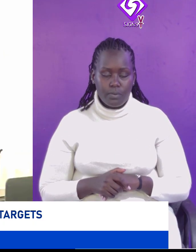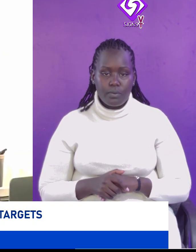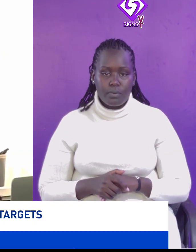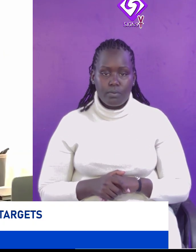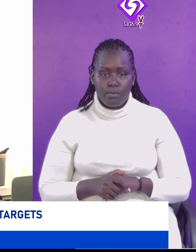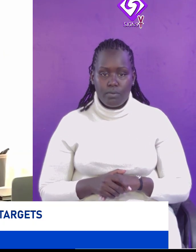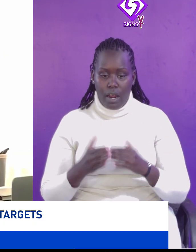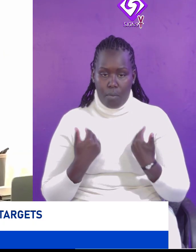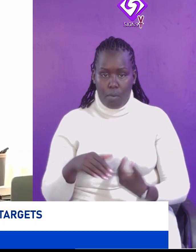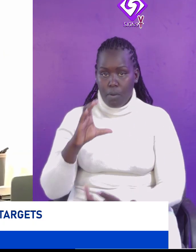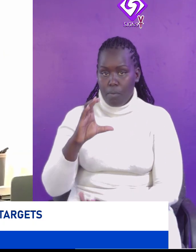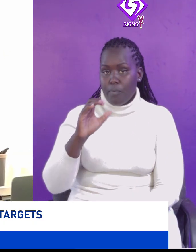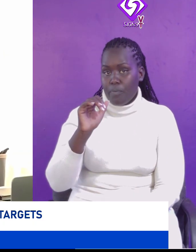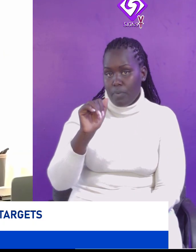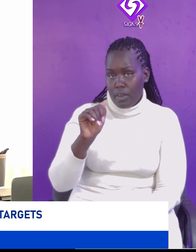Catherine Bulinda,